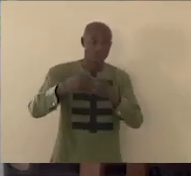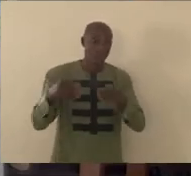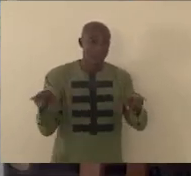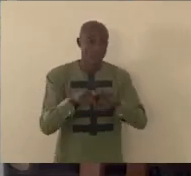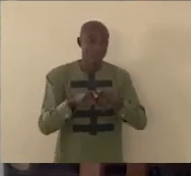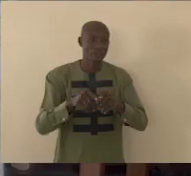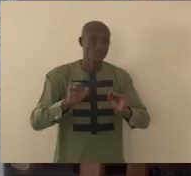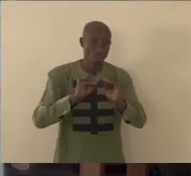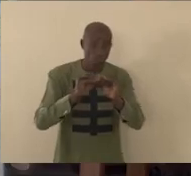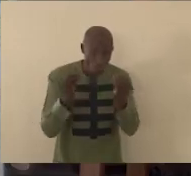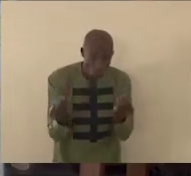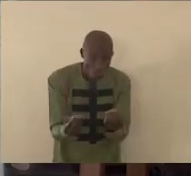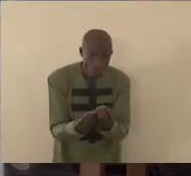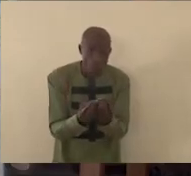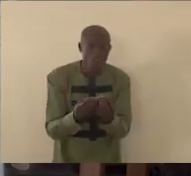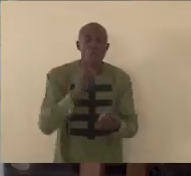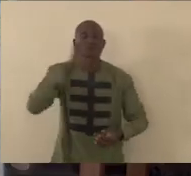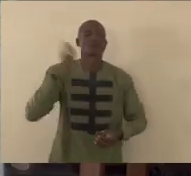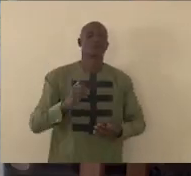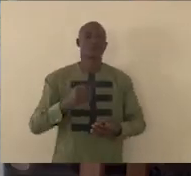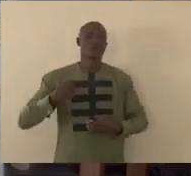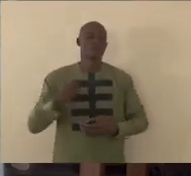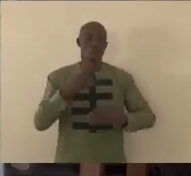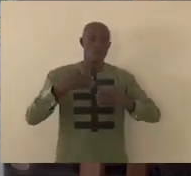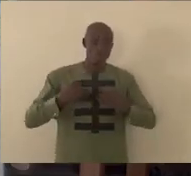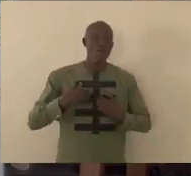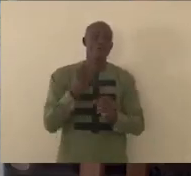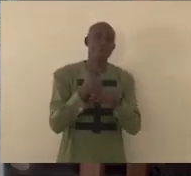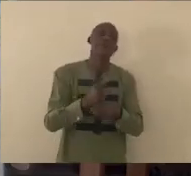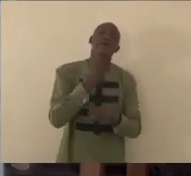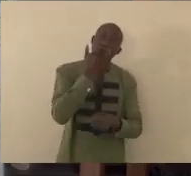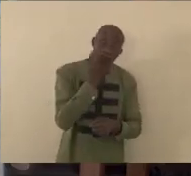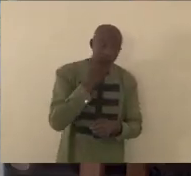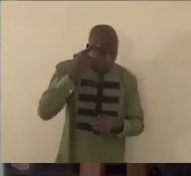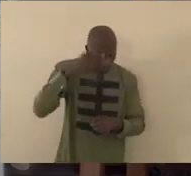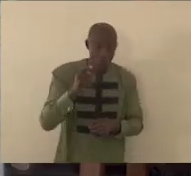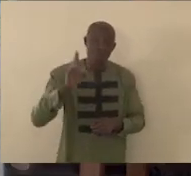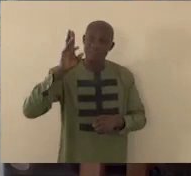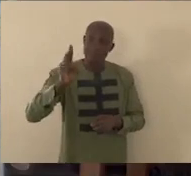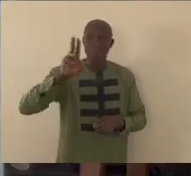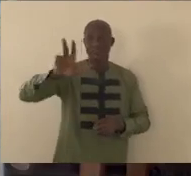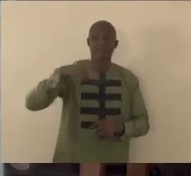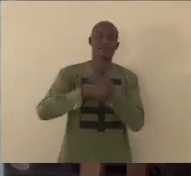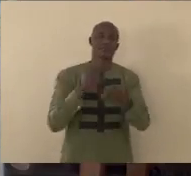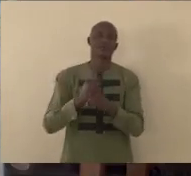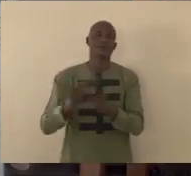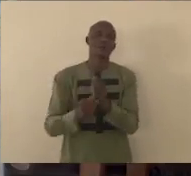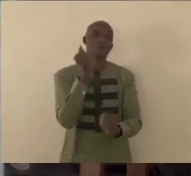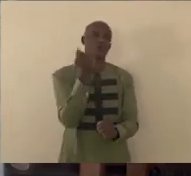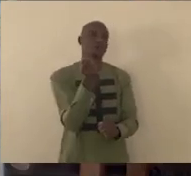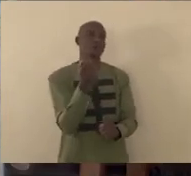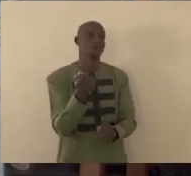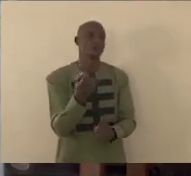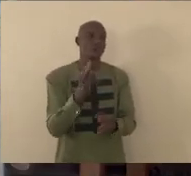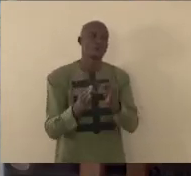crime. We have fumbled and blundered along for 63 years, most of which have been